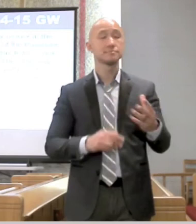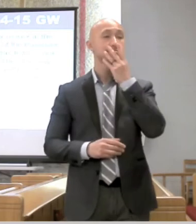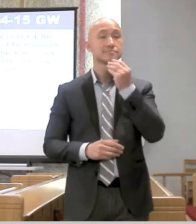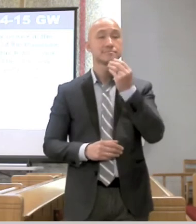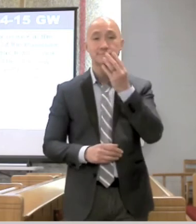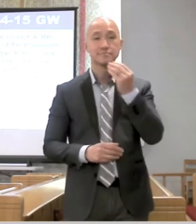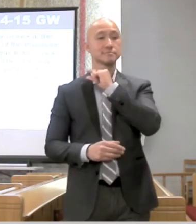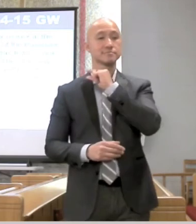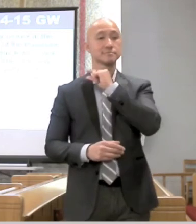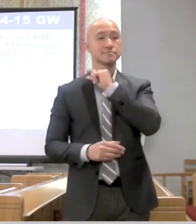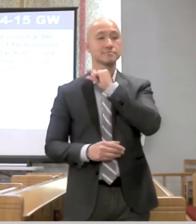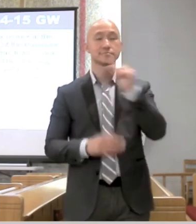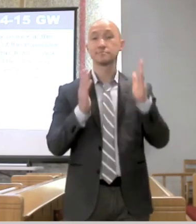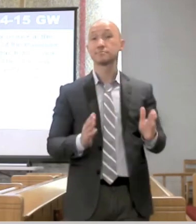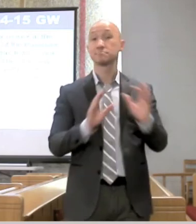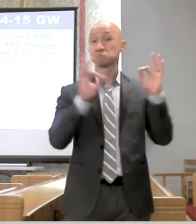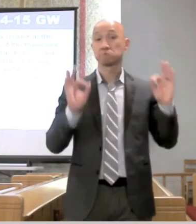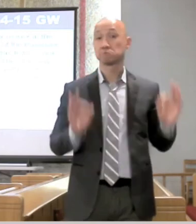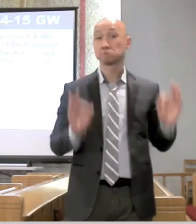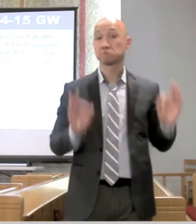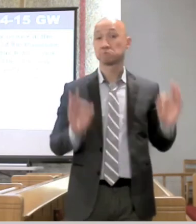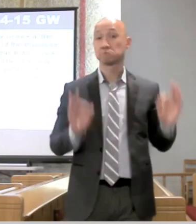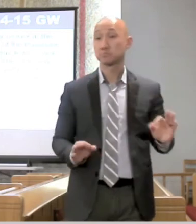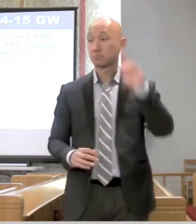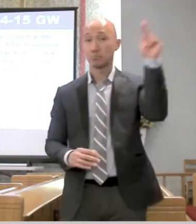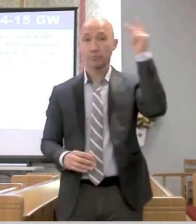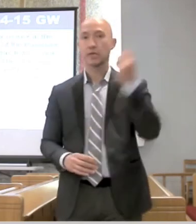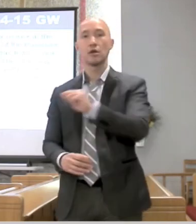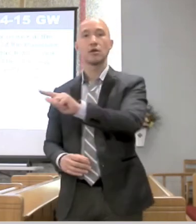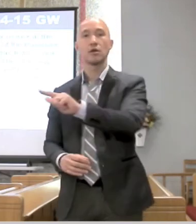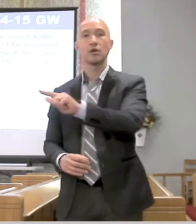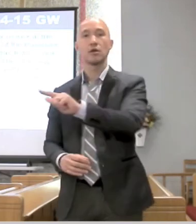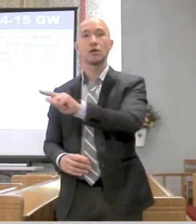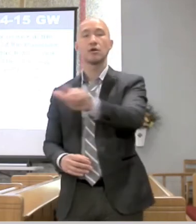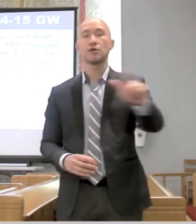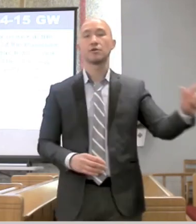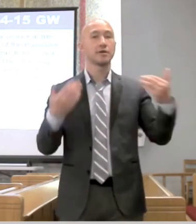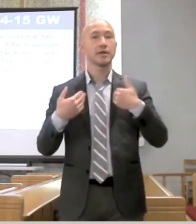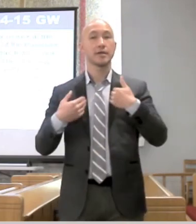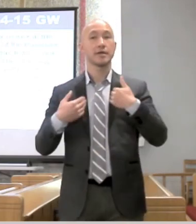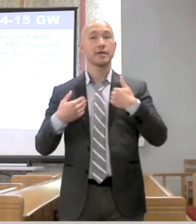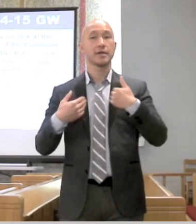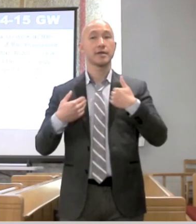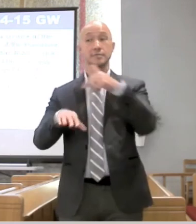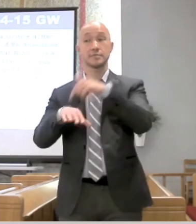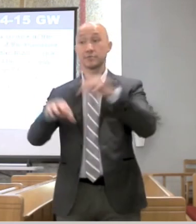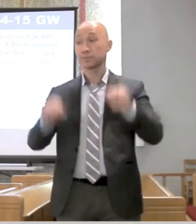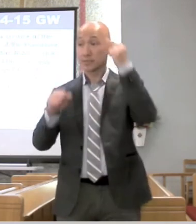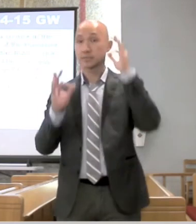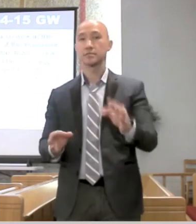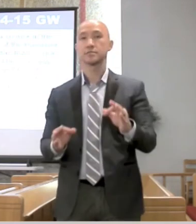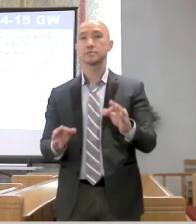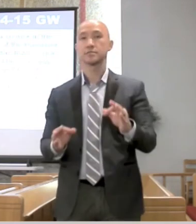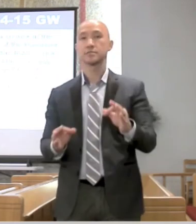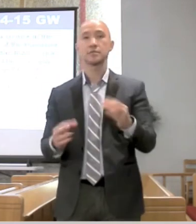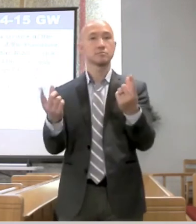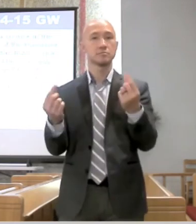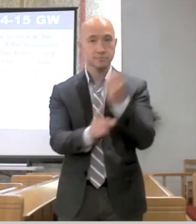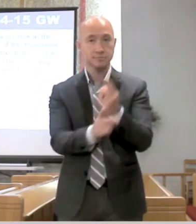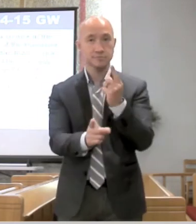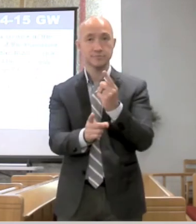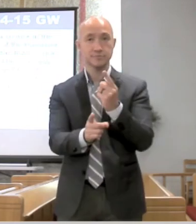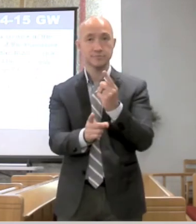most detailed account. The trial and the crucifixion, or the passion of the Christ, is one of the most detailed